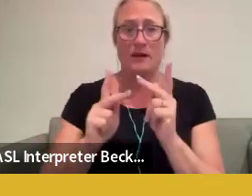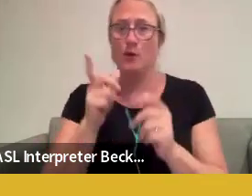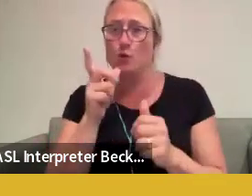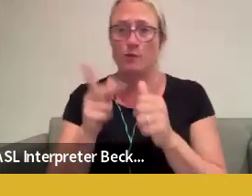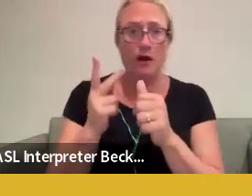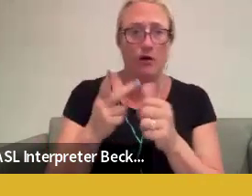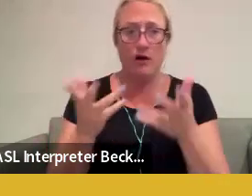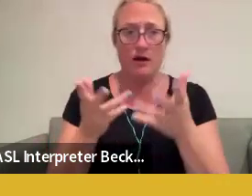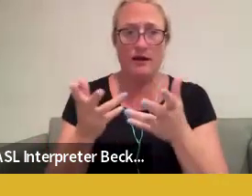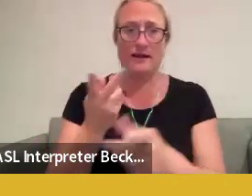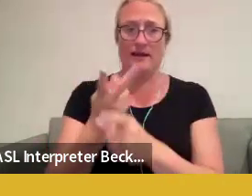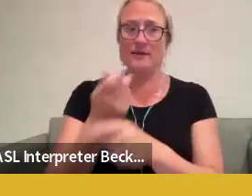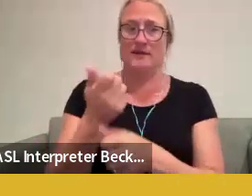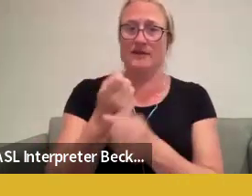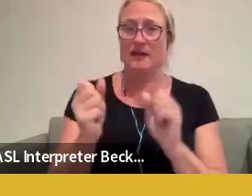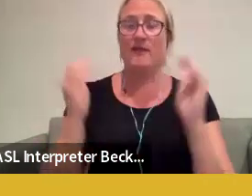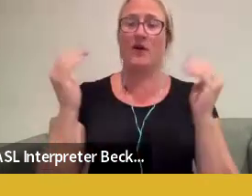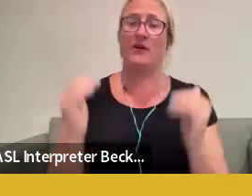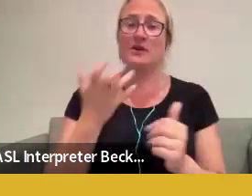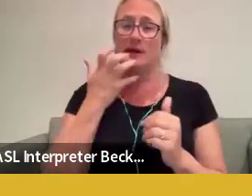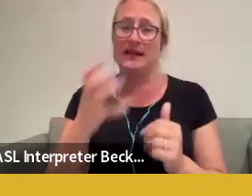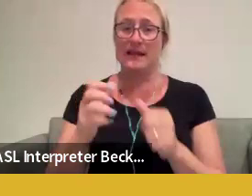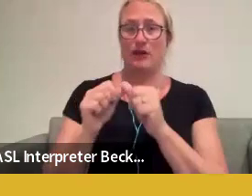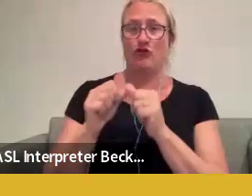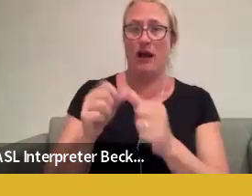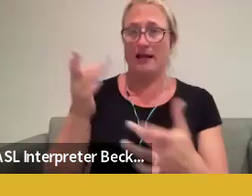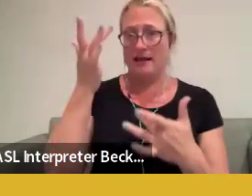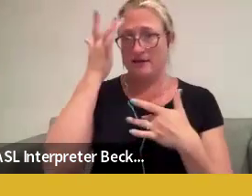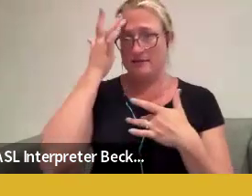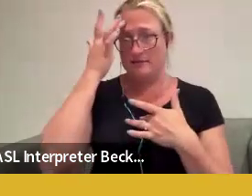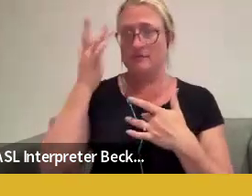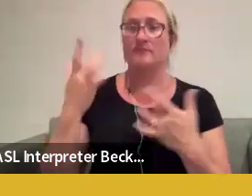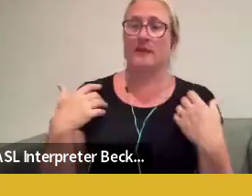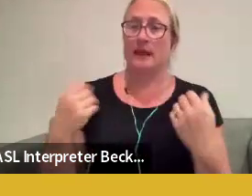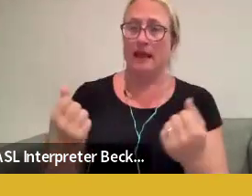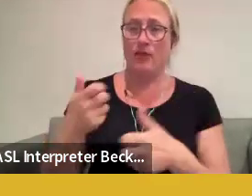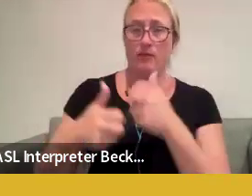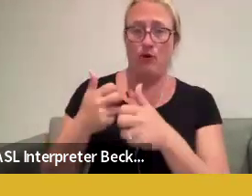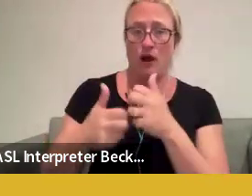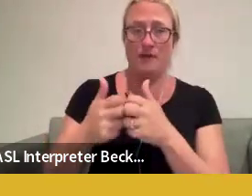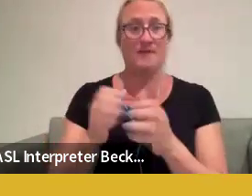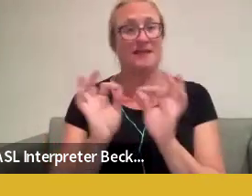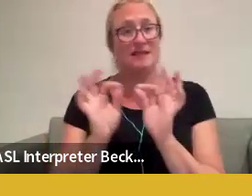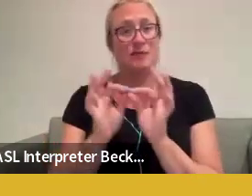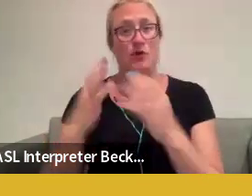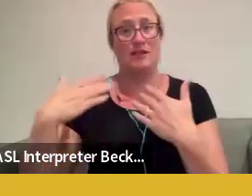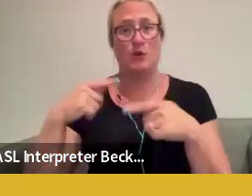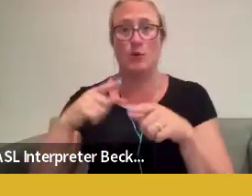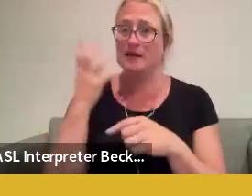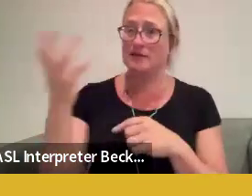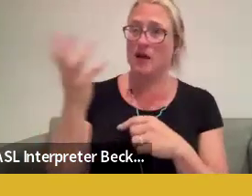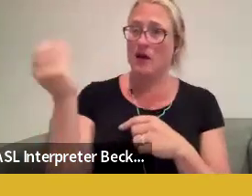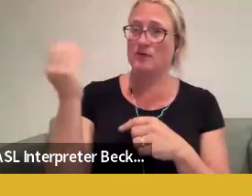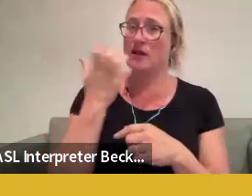or someone you know has a chronic health condition, it's very important to stay healthy and safe, especially when it's hot outside. And then we'll go over